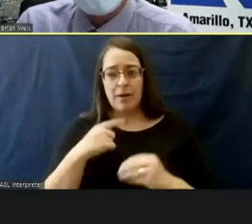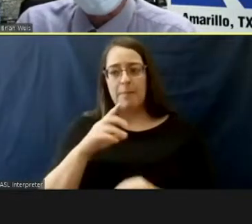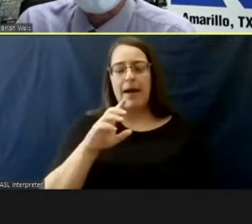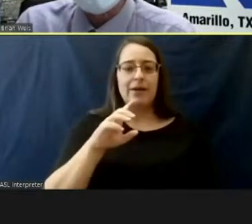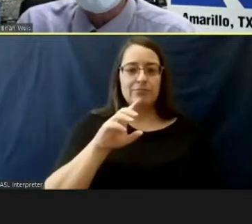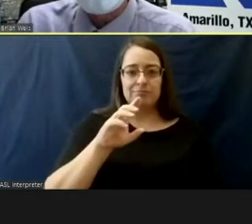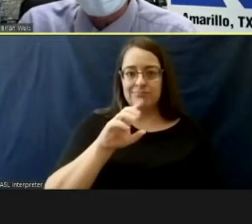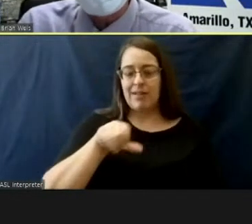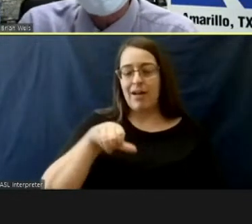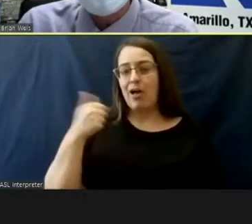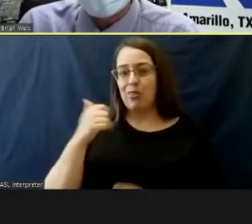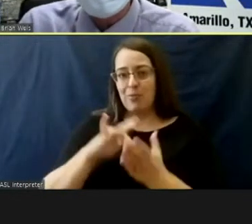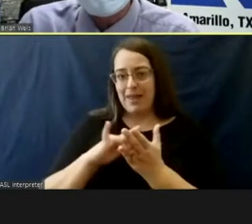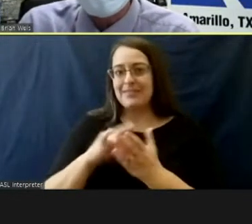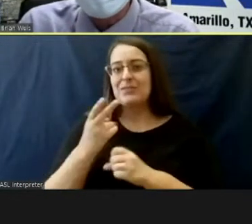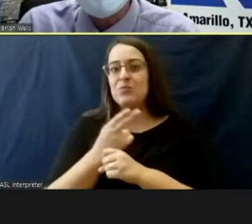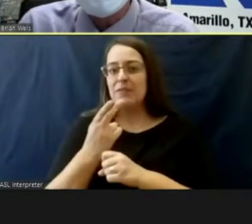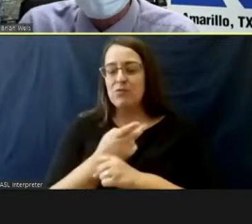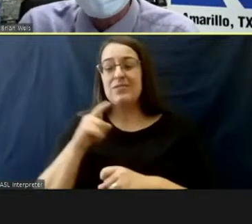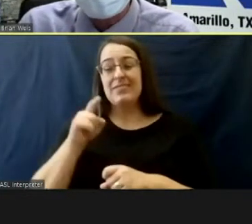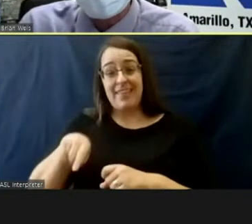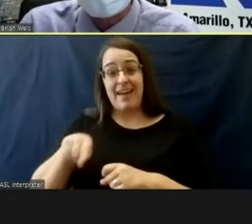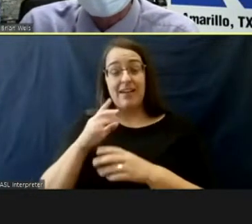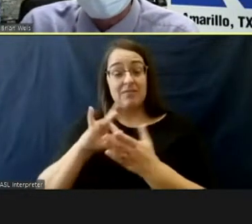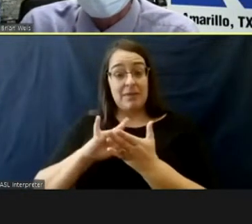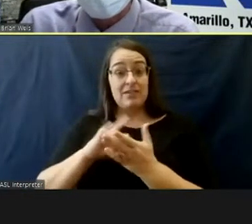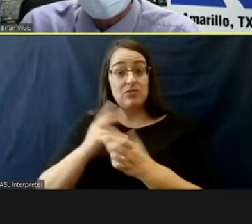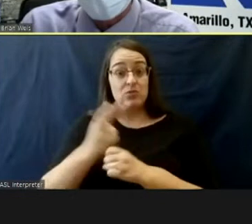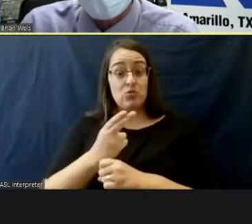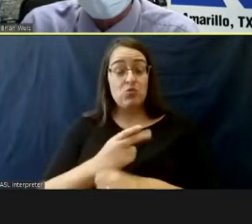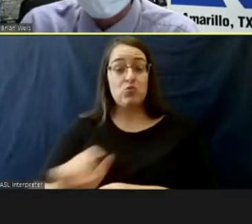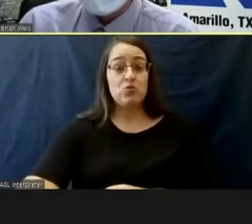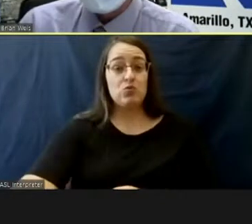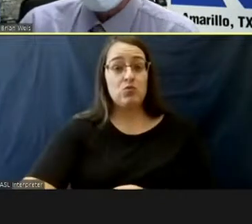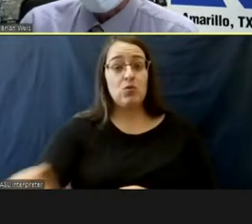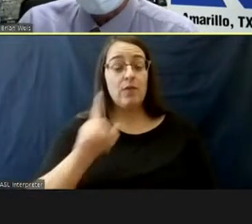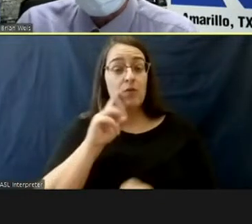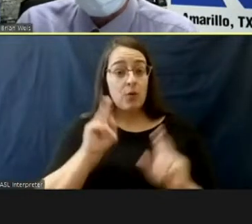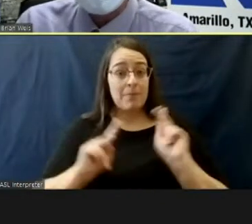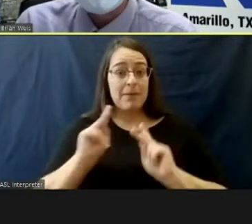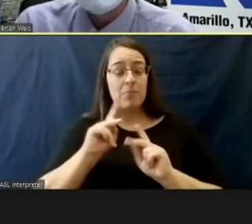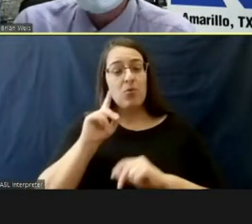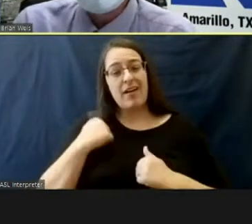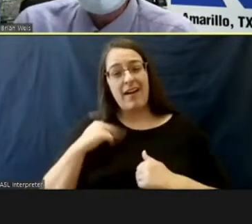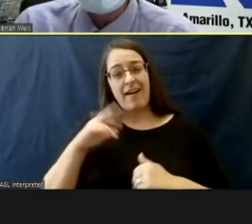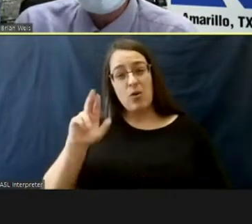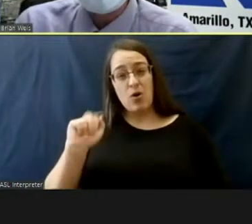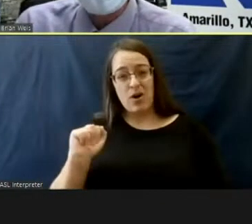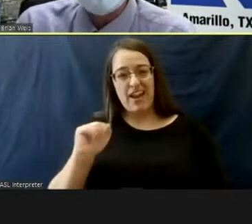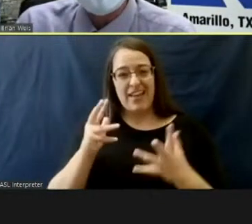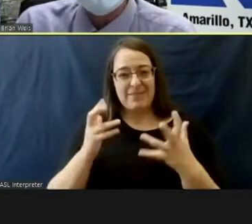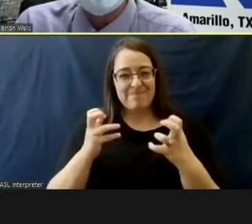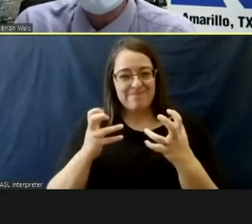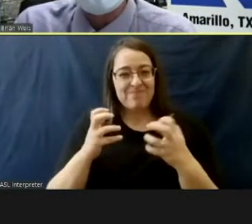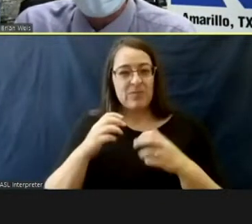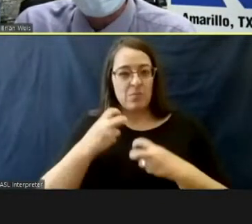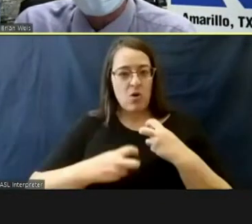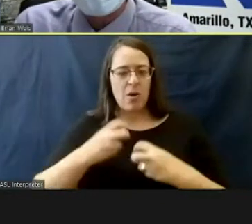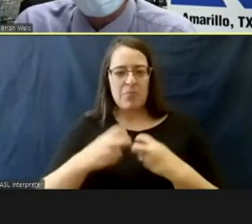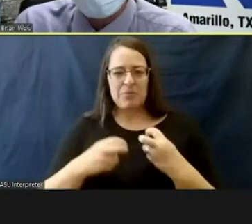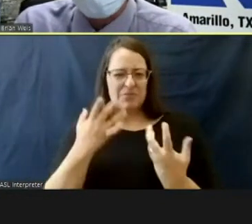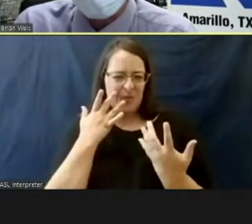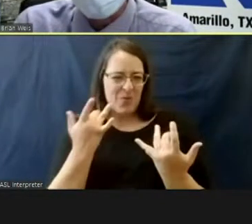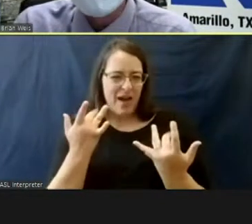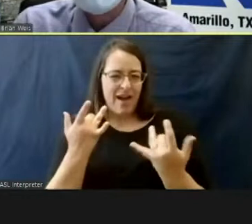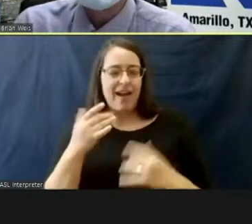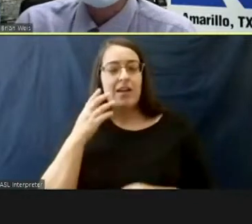there's baricitinib. These are both drugs that are used to treat people with rheumatoid arthritis. So why is that? Well, rheumatoid arthritis is an